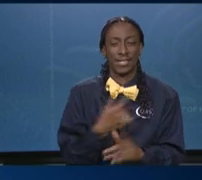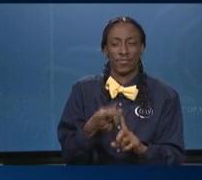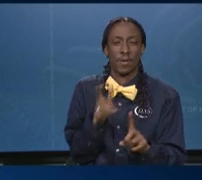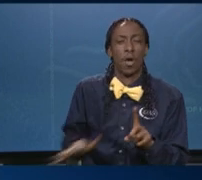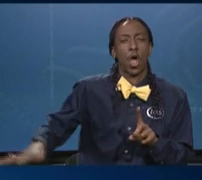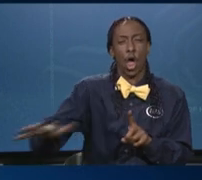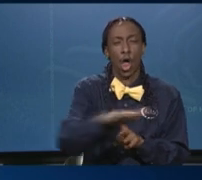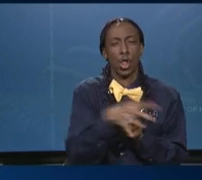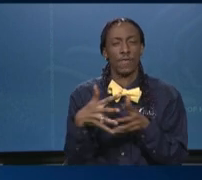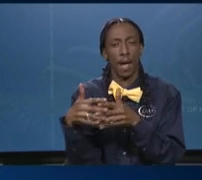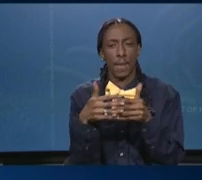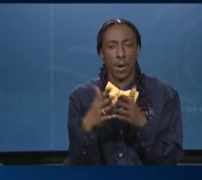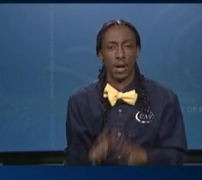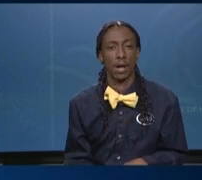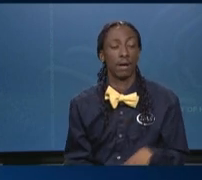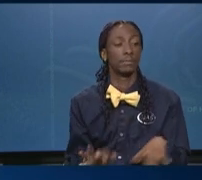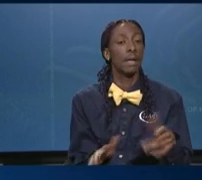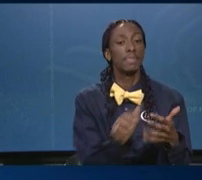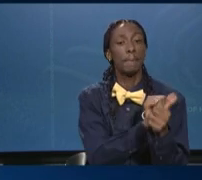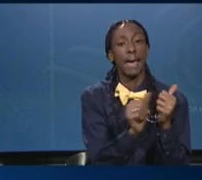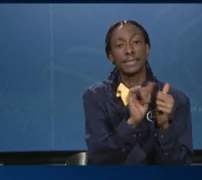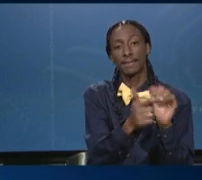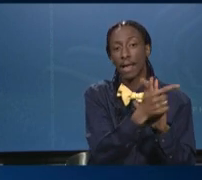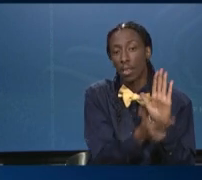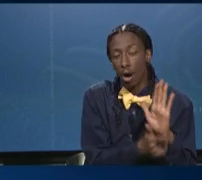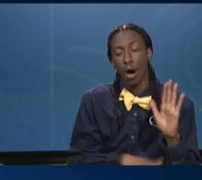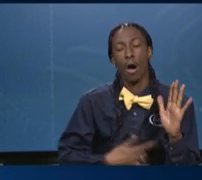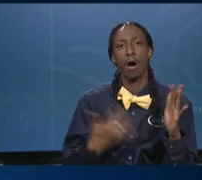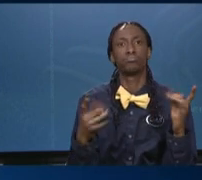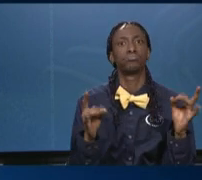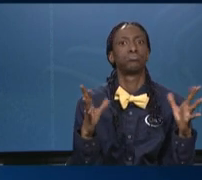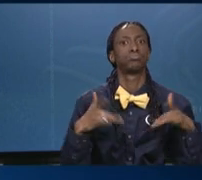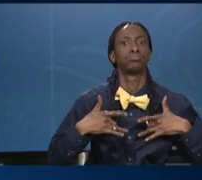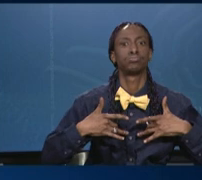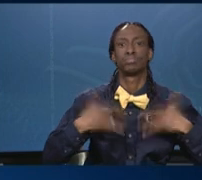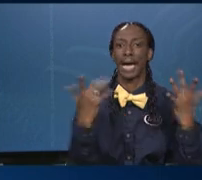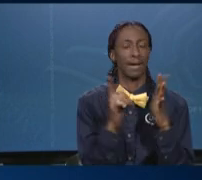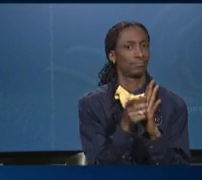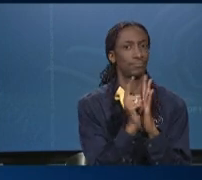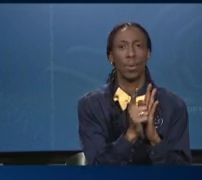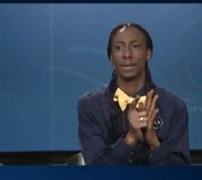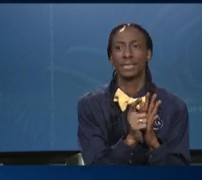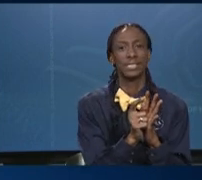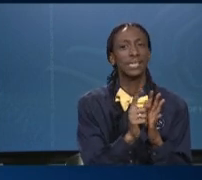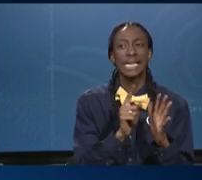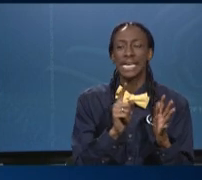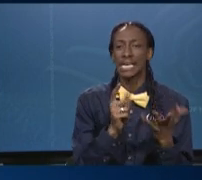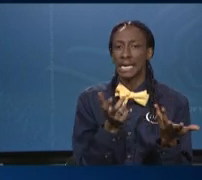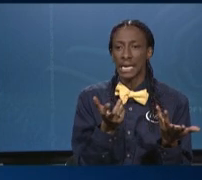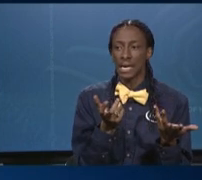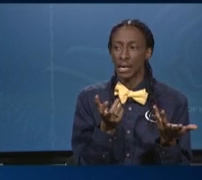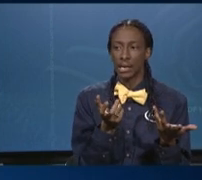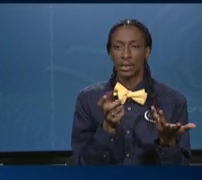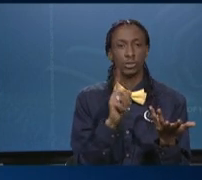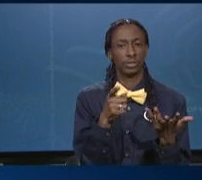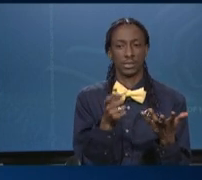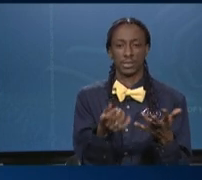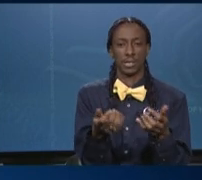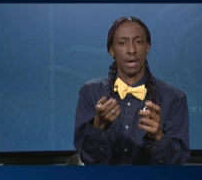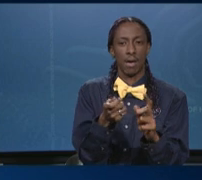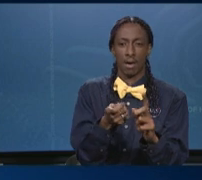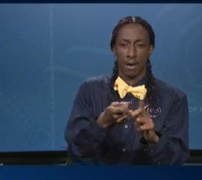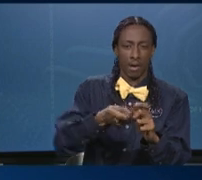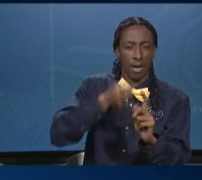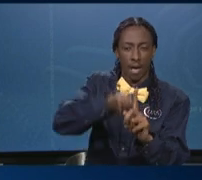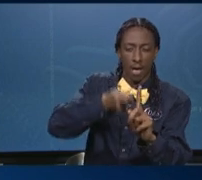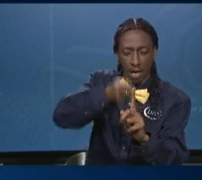The passage of the Affordable Care Act was such an exciting moment. Just taking on a broken system that had been